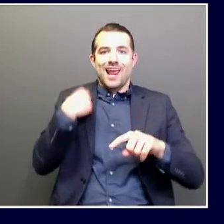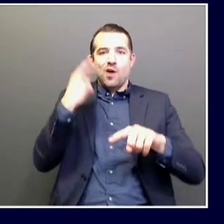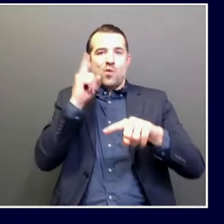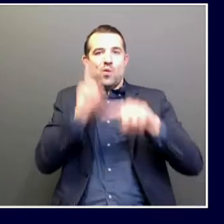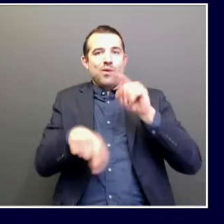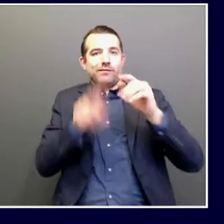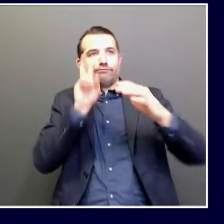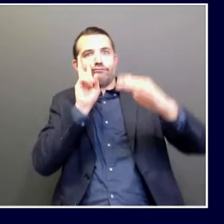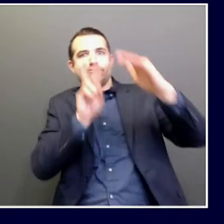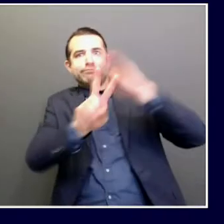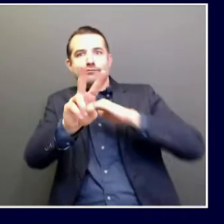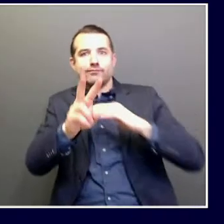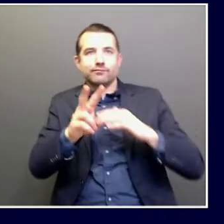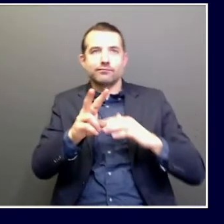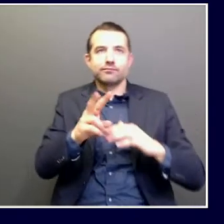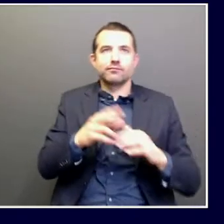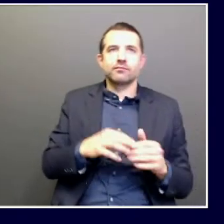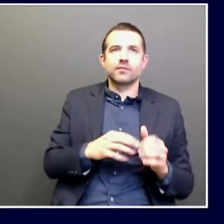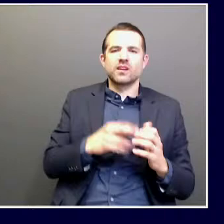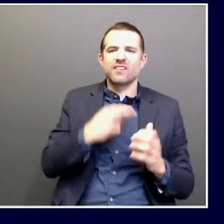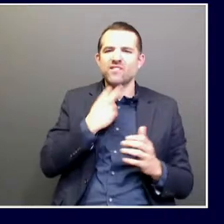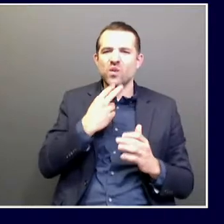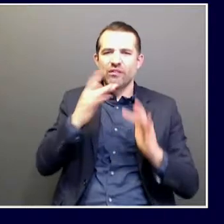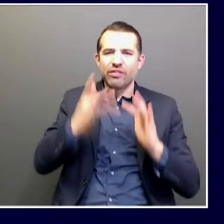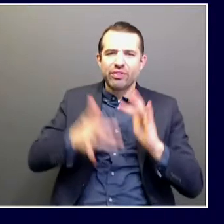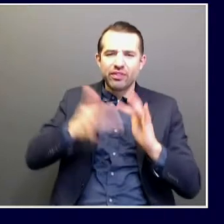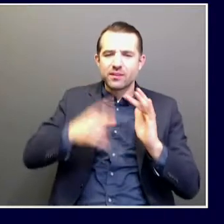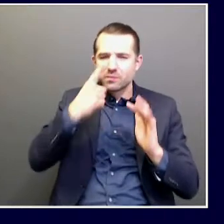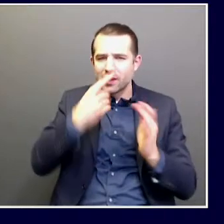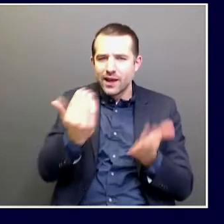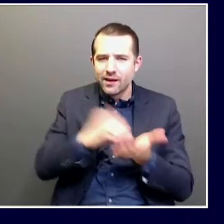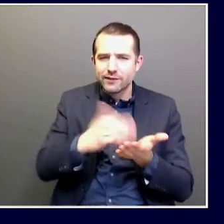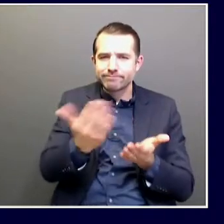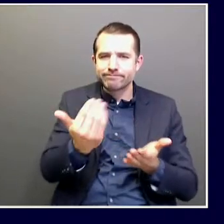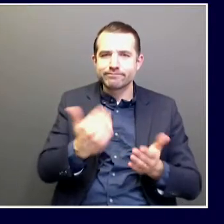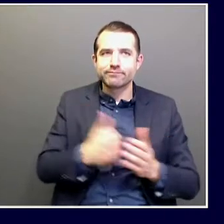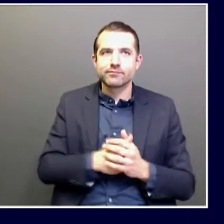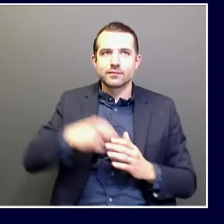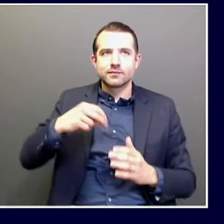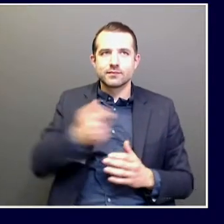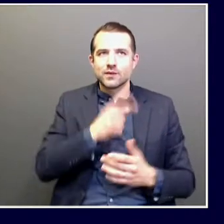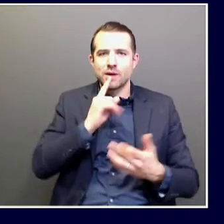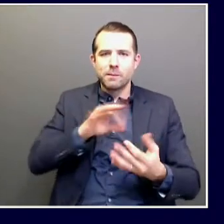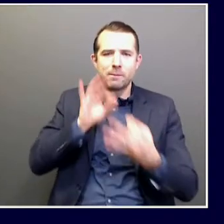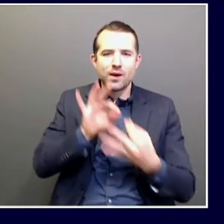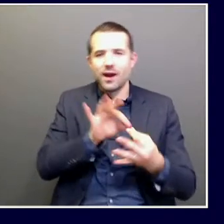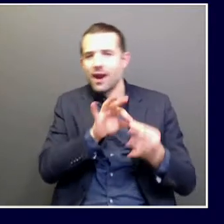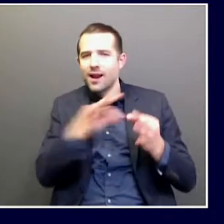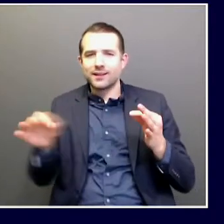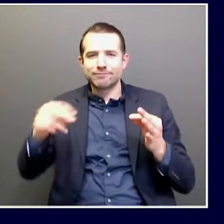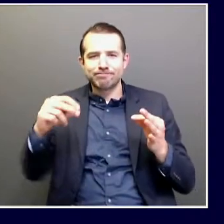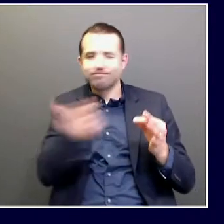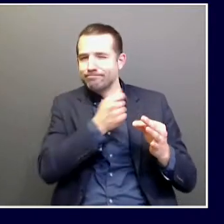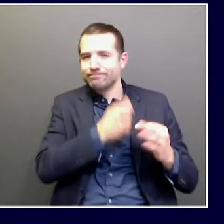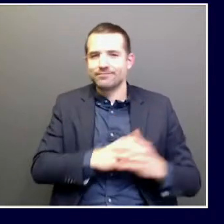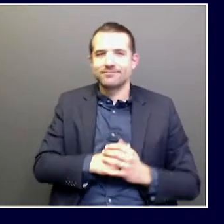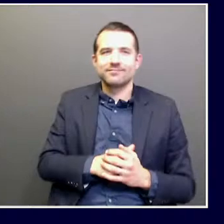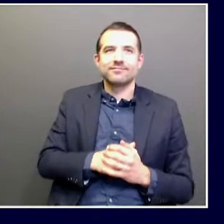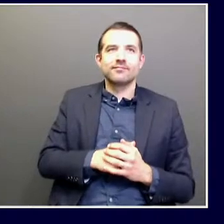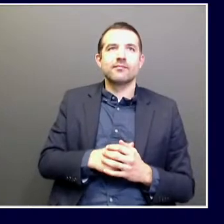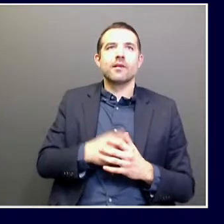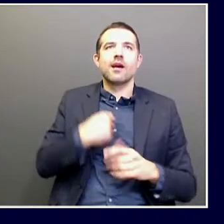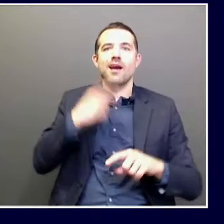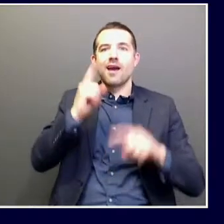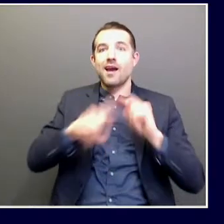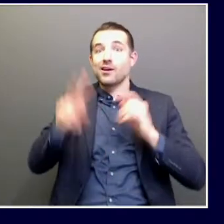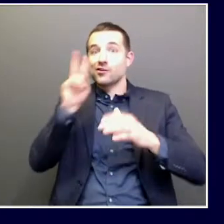there a little bit, Dr. Shah. Can you say that again? Shoot, that was a good soundbite. I can't predict that we will do